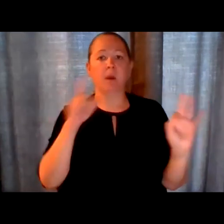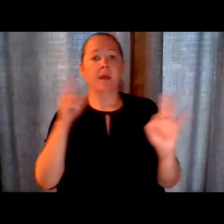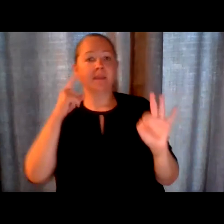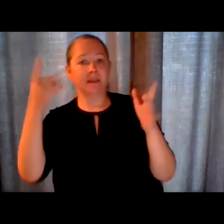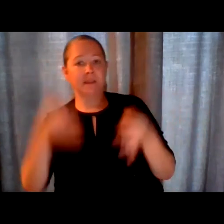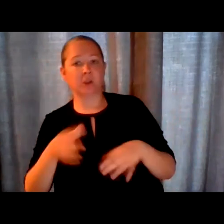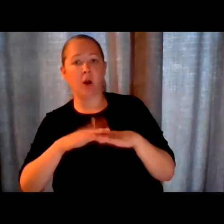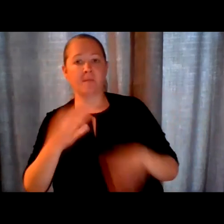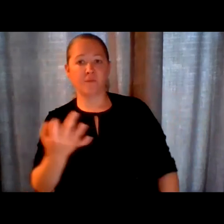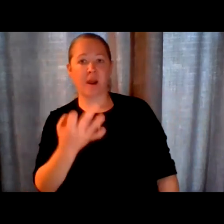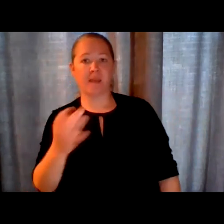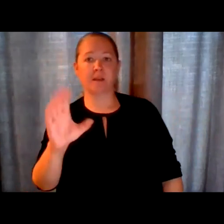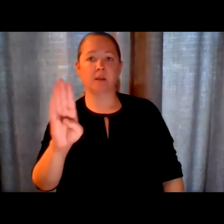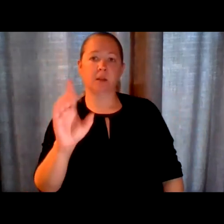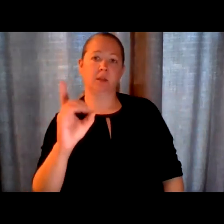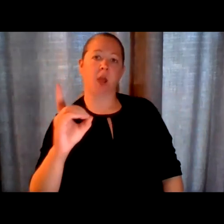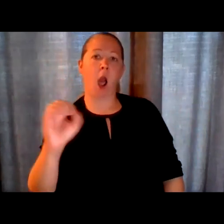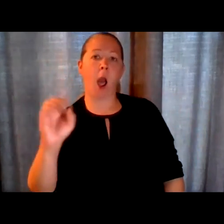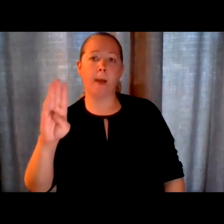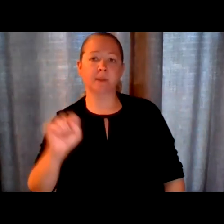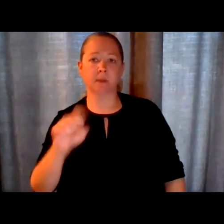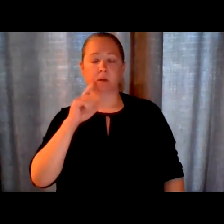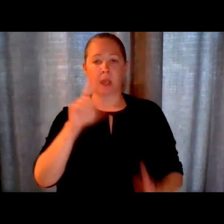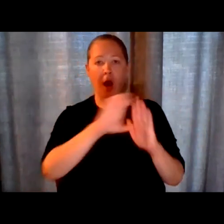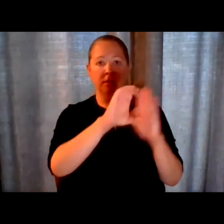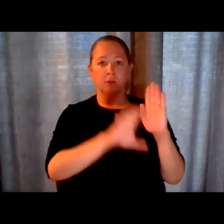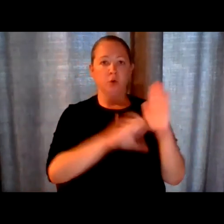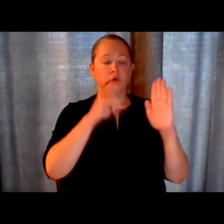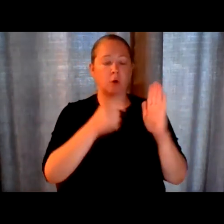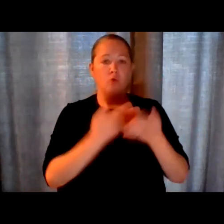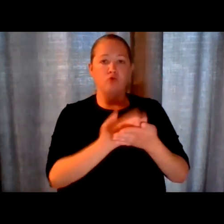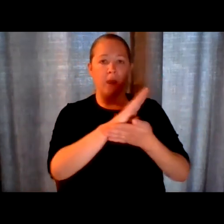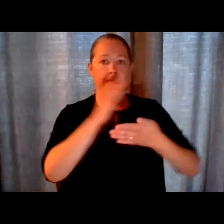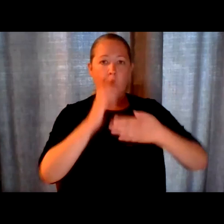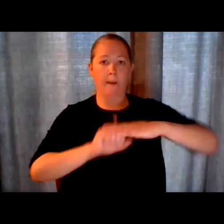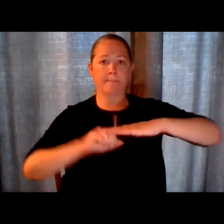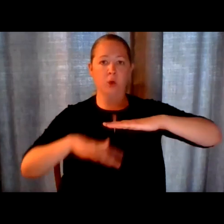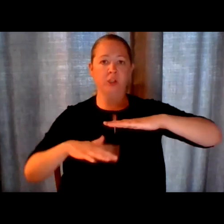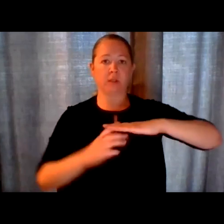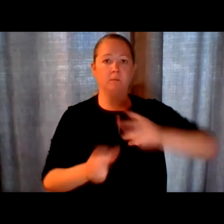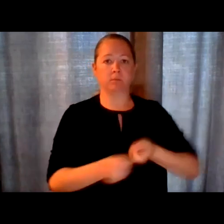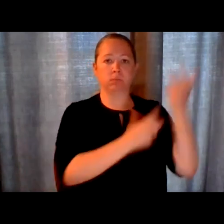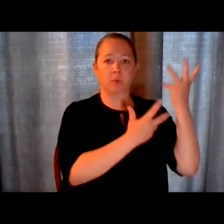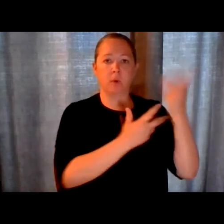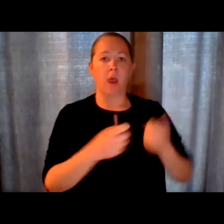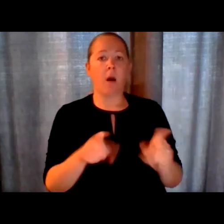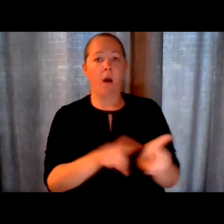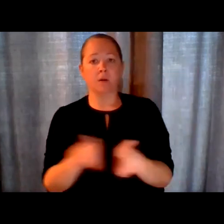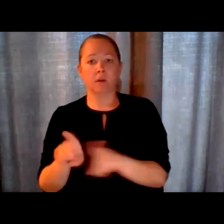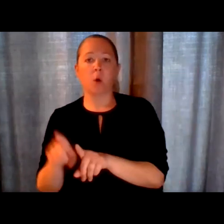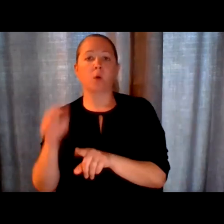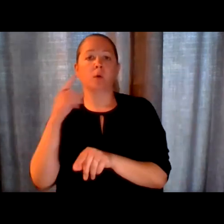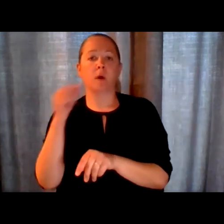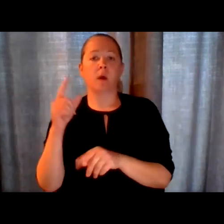away the constitutional right to an abortion, and the hat tip that also said that they are coming